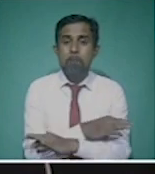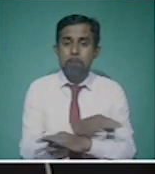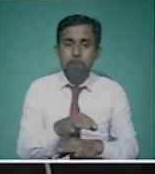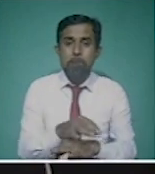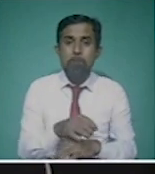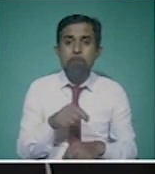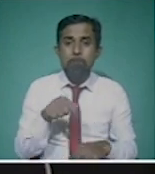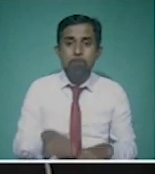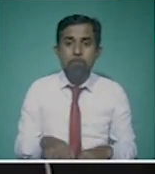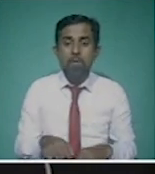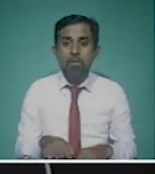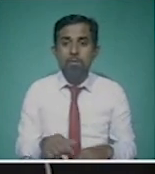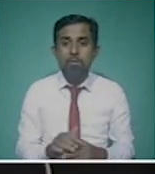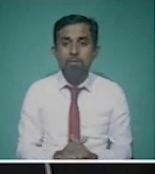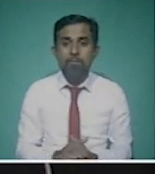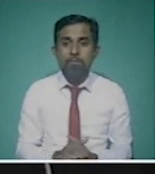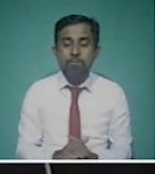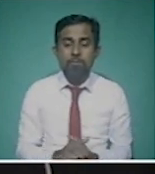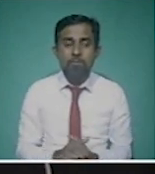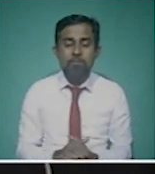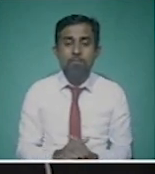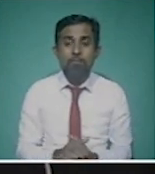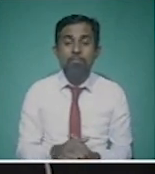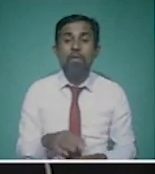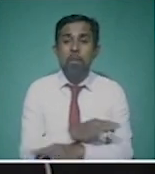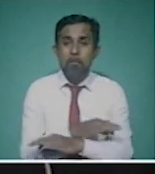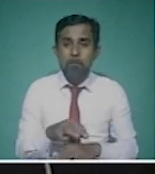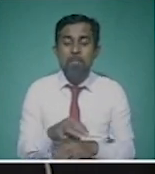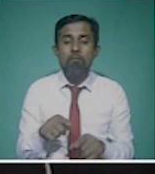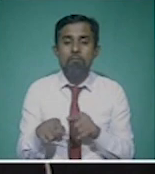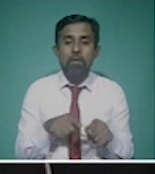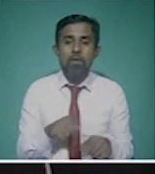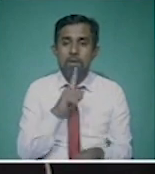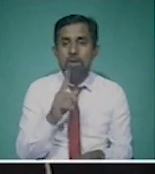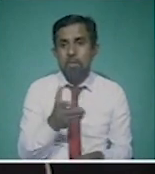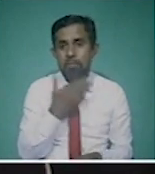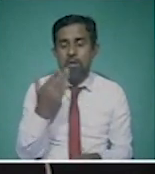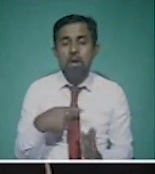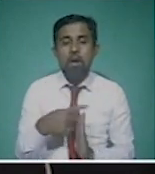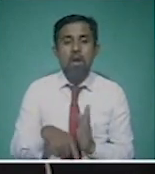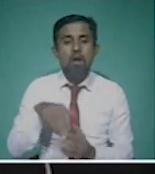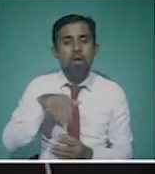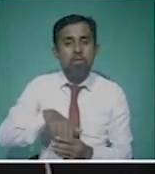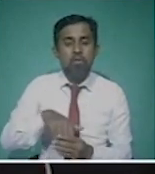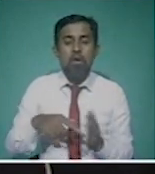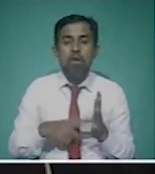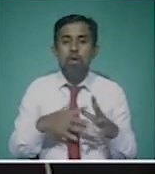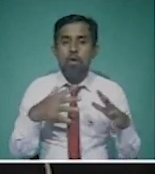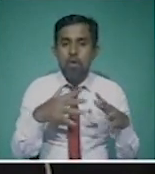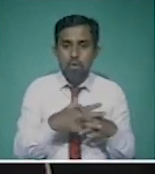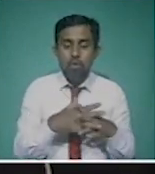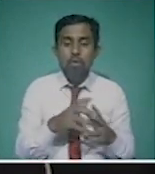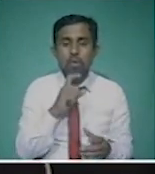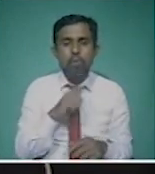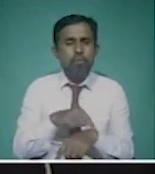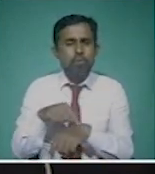fashion and try and engage both with the Bar Association, Attorney General's Department and other agencies which are